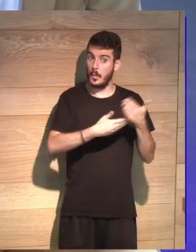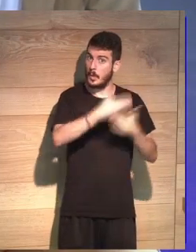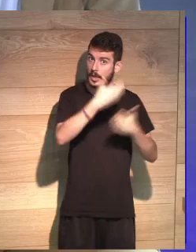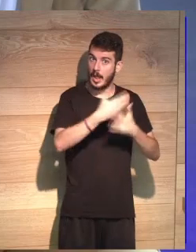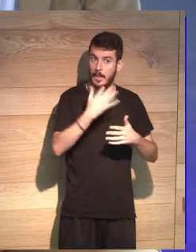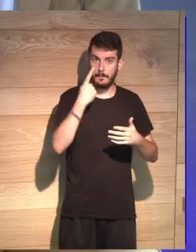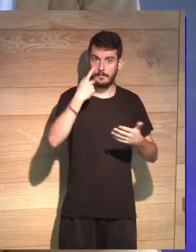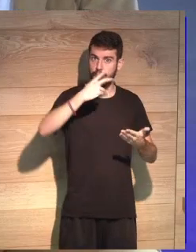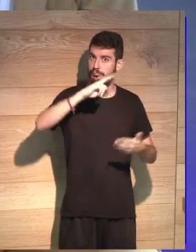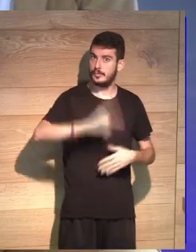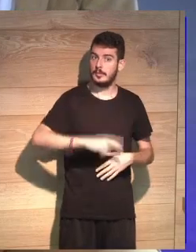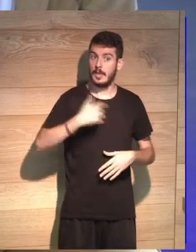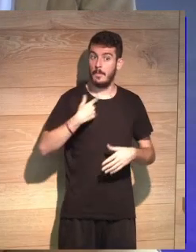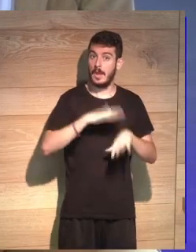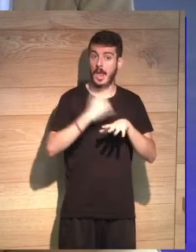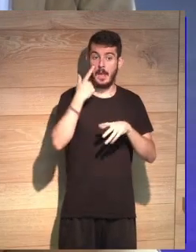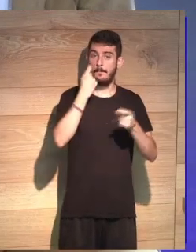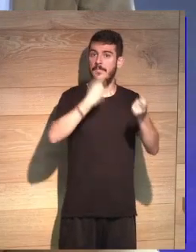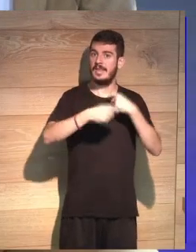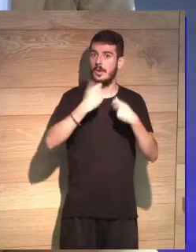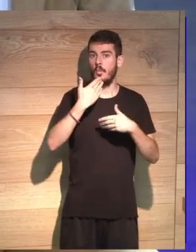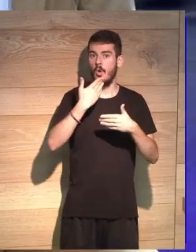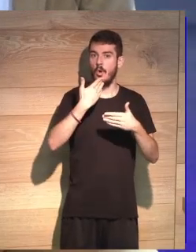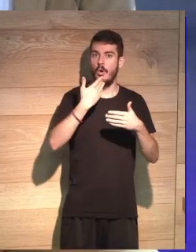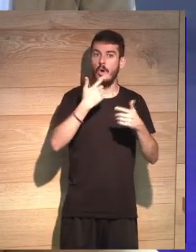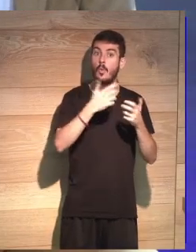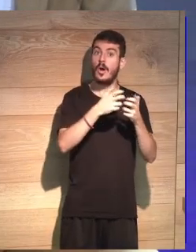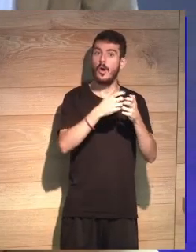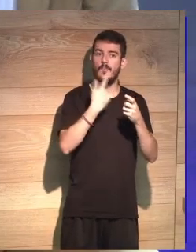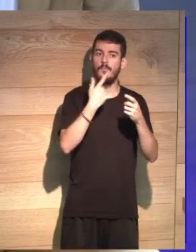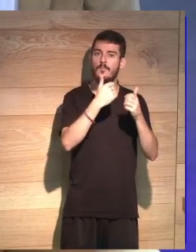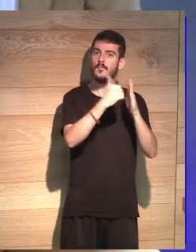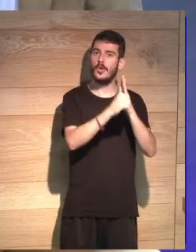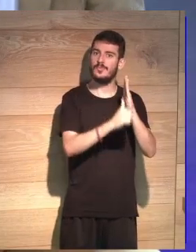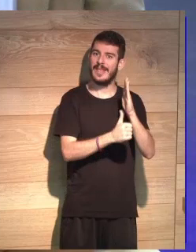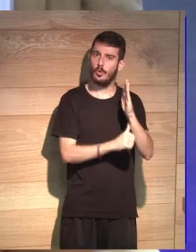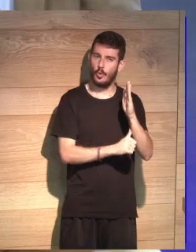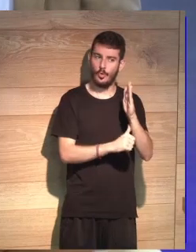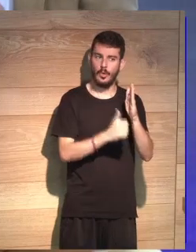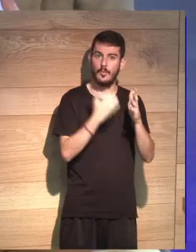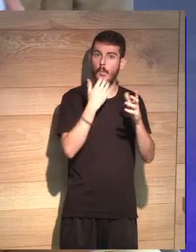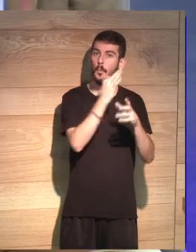acuteness. And I think this could be, there should be like a label to